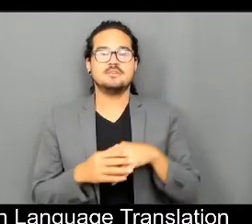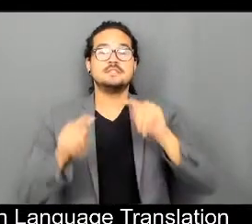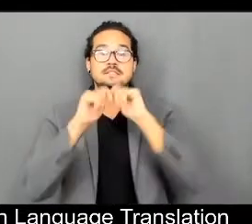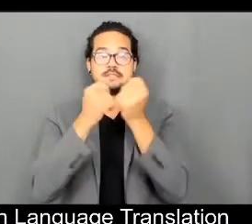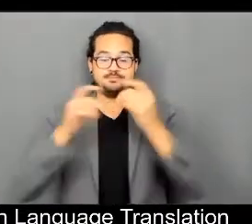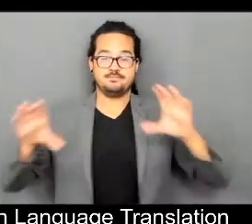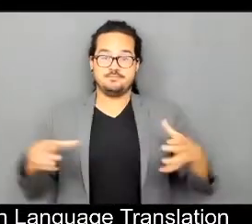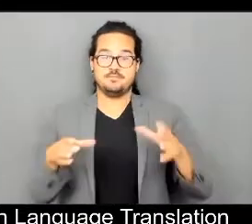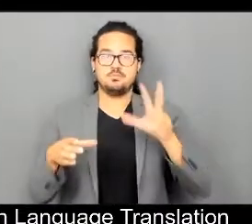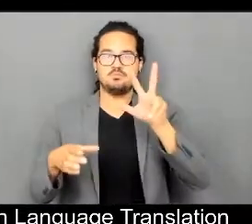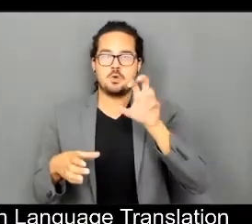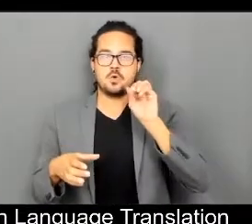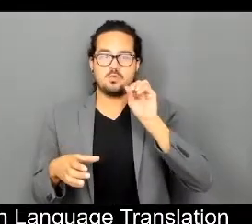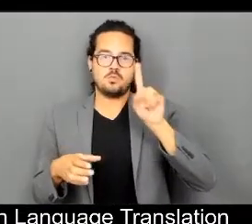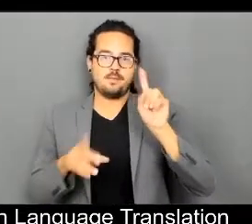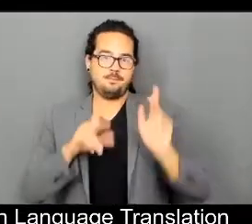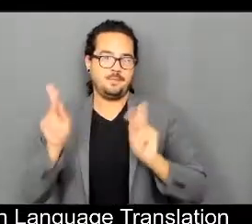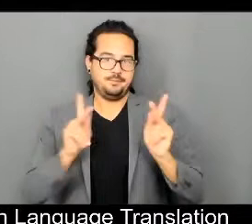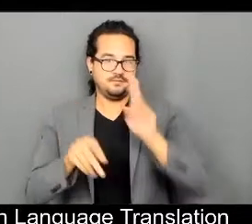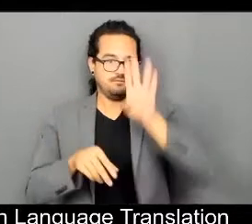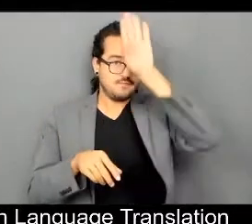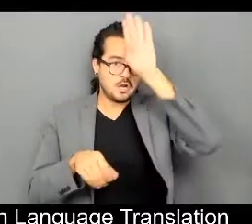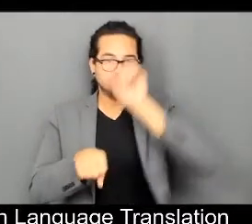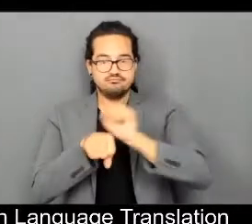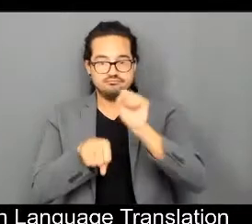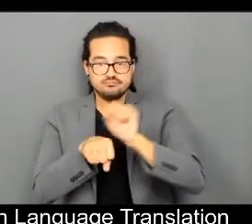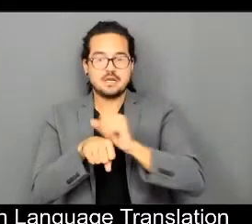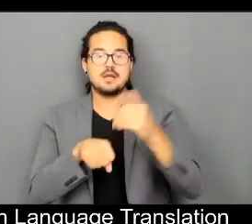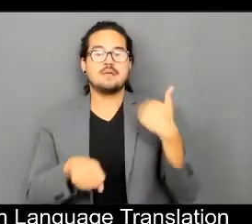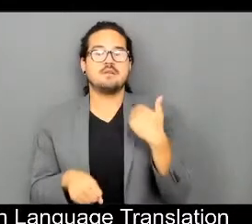which includes 11 crews.